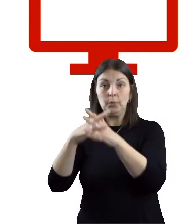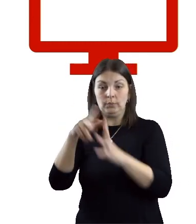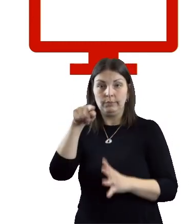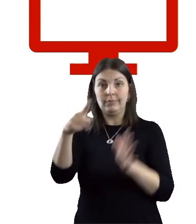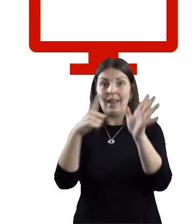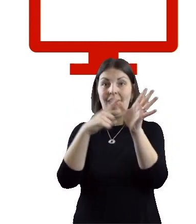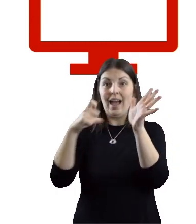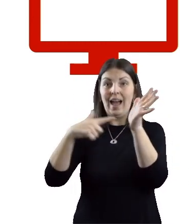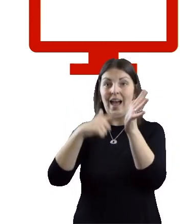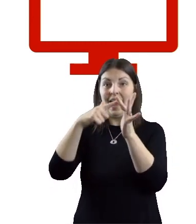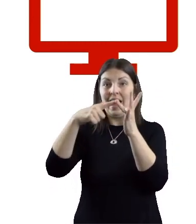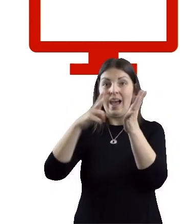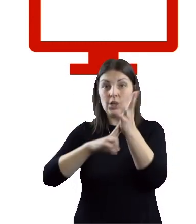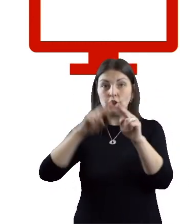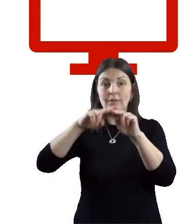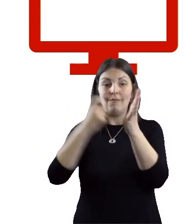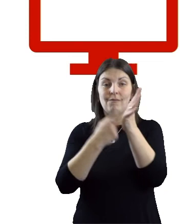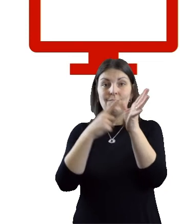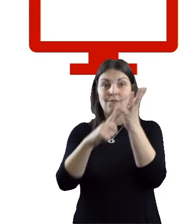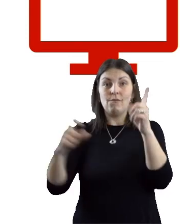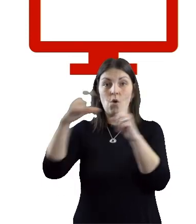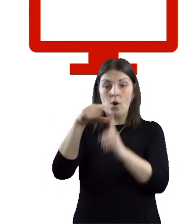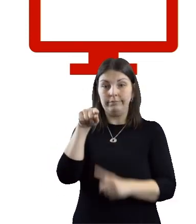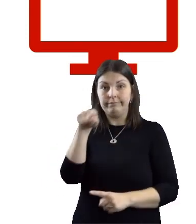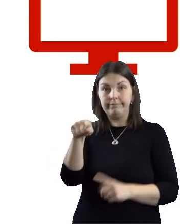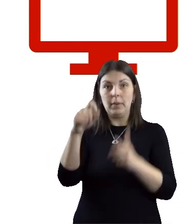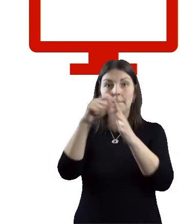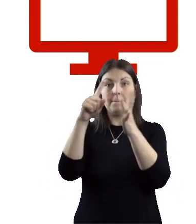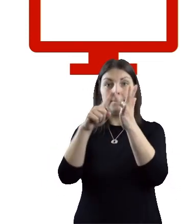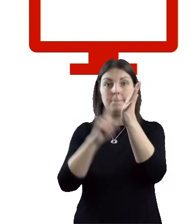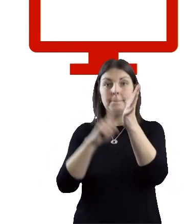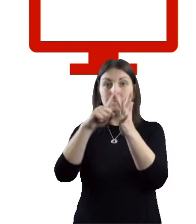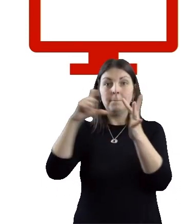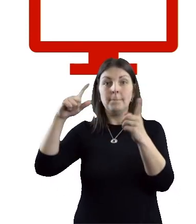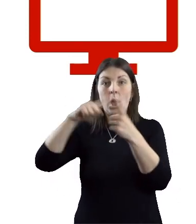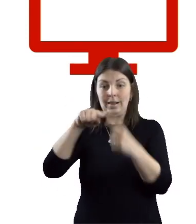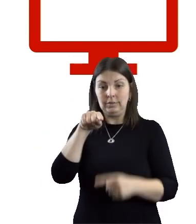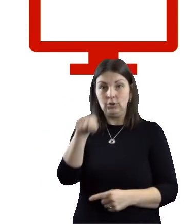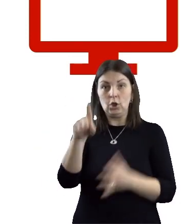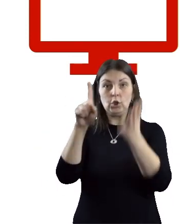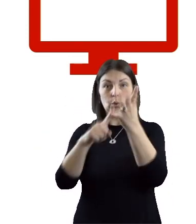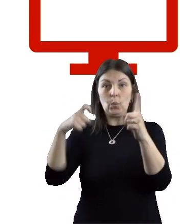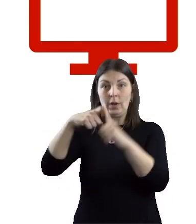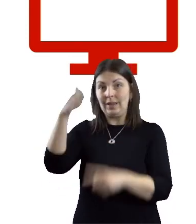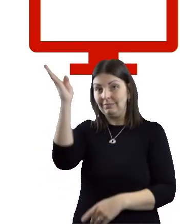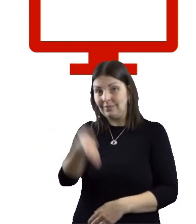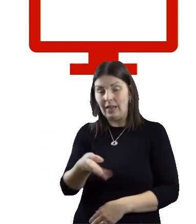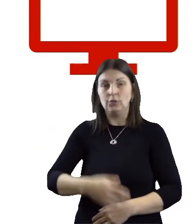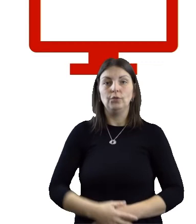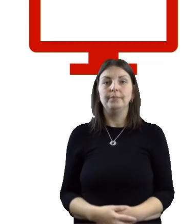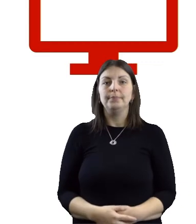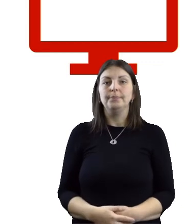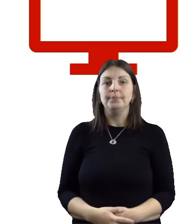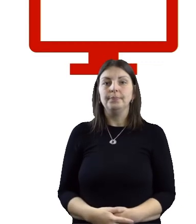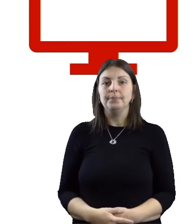be contacted with a follow-up scam, which is also known as a recovery scam. The cybercriminals may recycle their scam